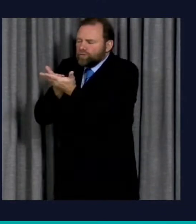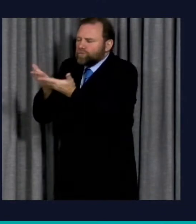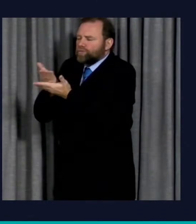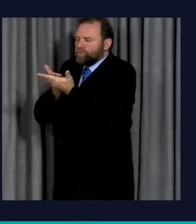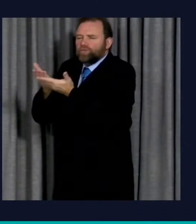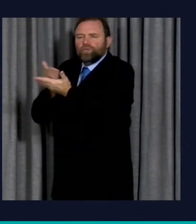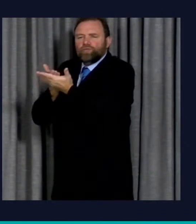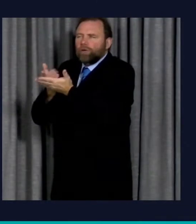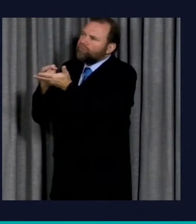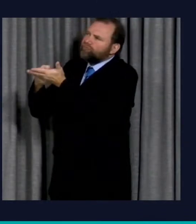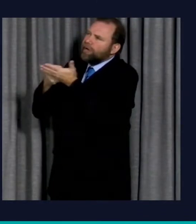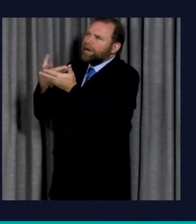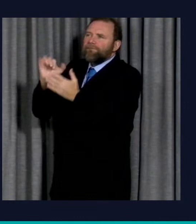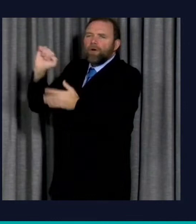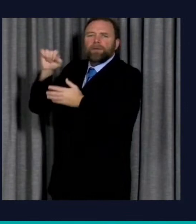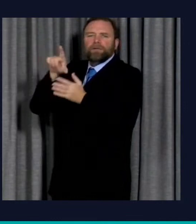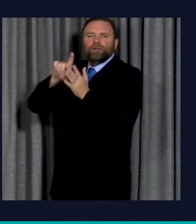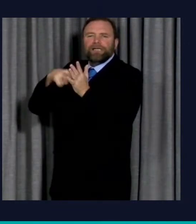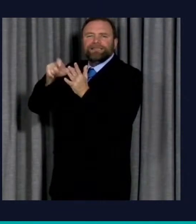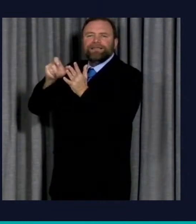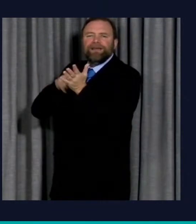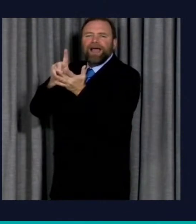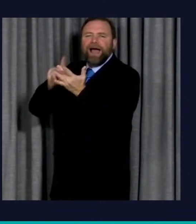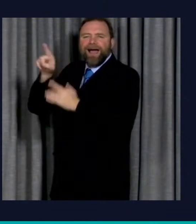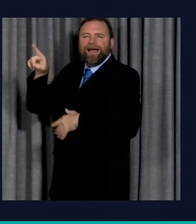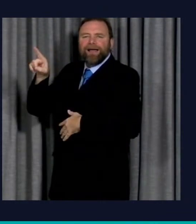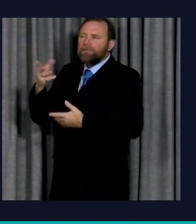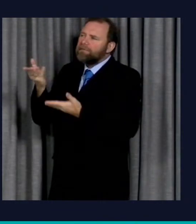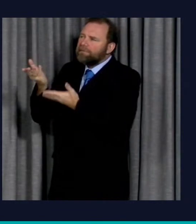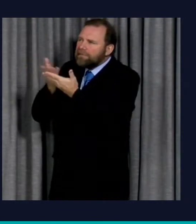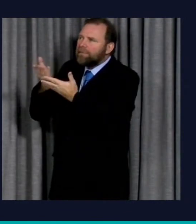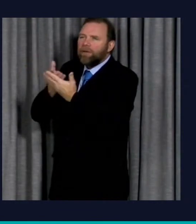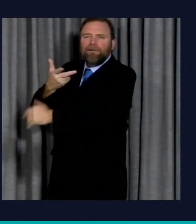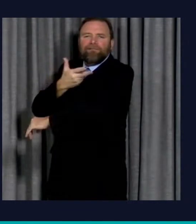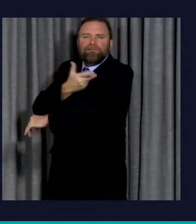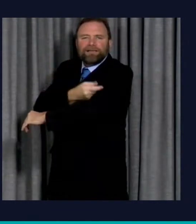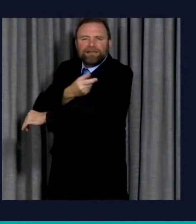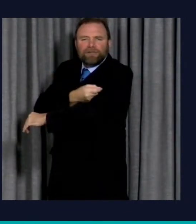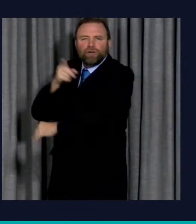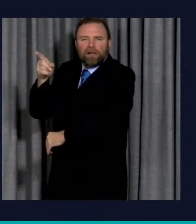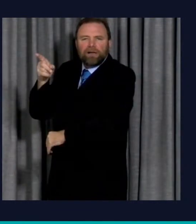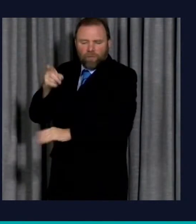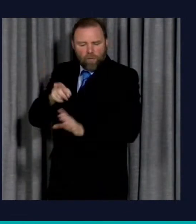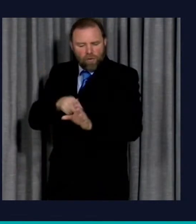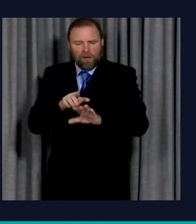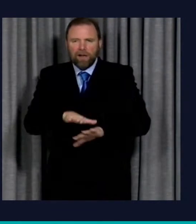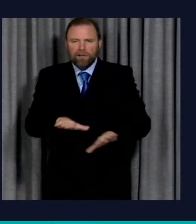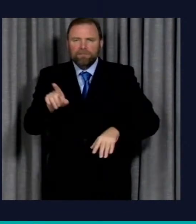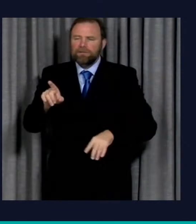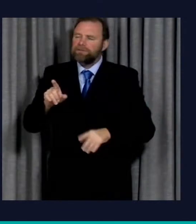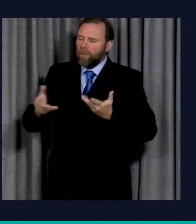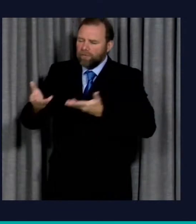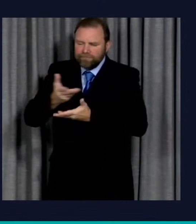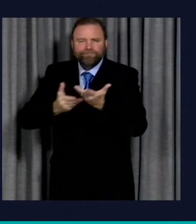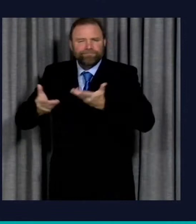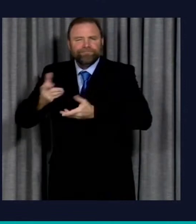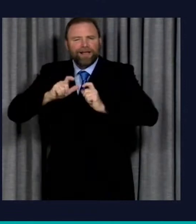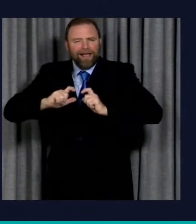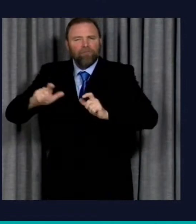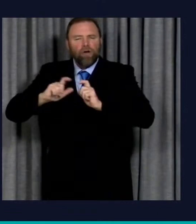further recommendations from the JCVI about the vaccination of young children.